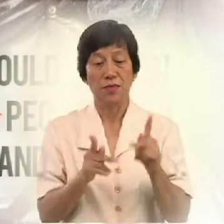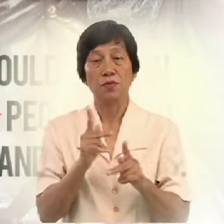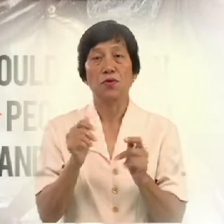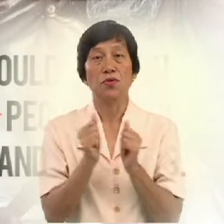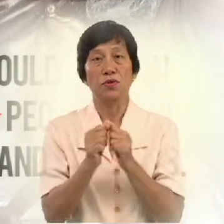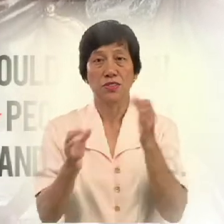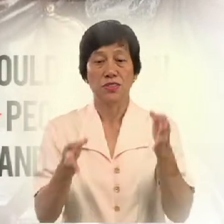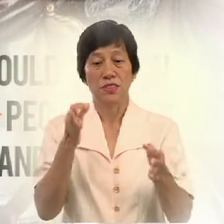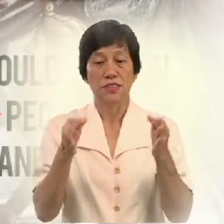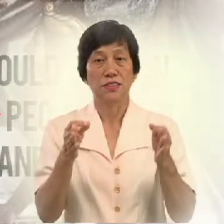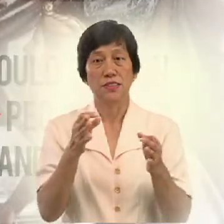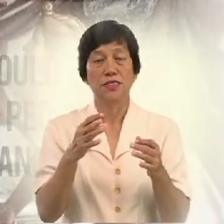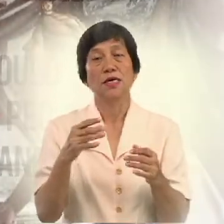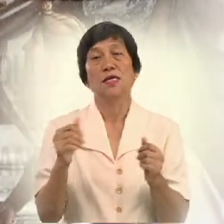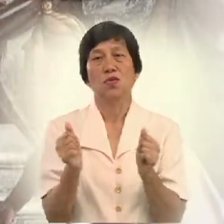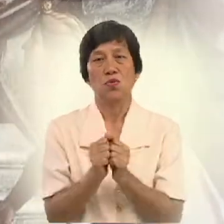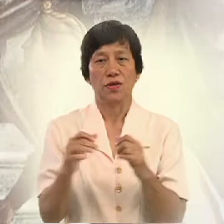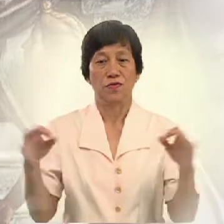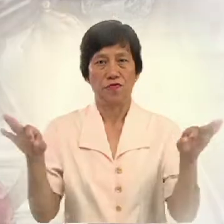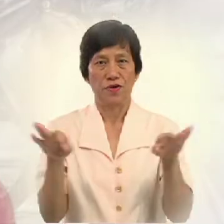with fairness.